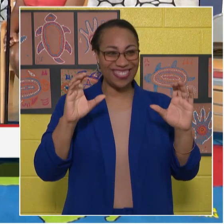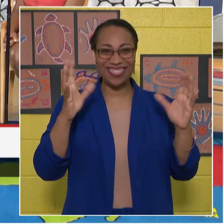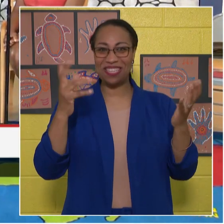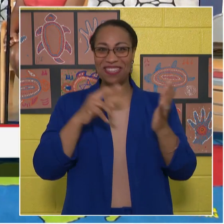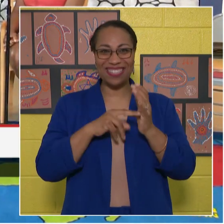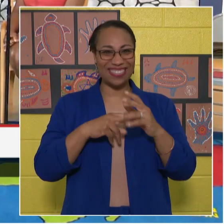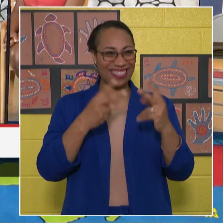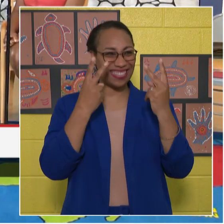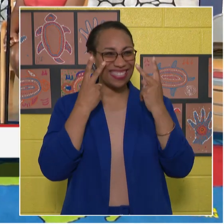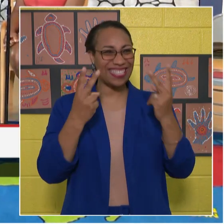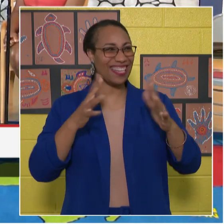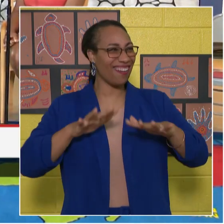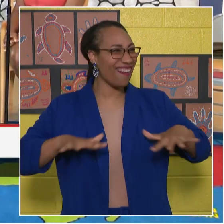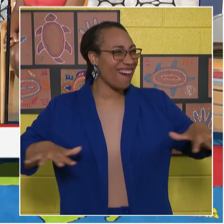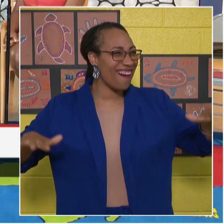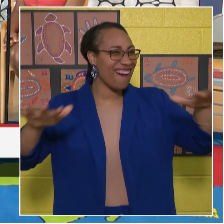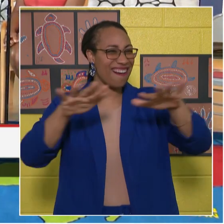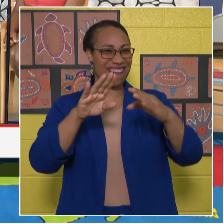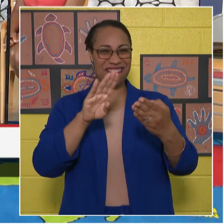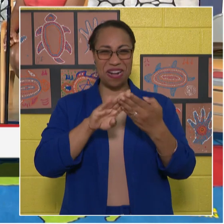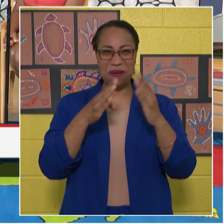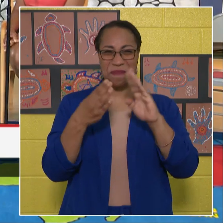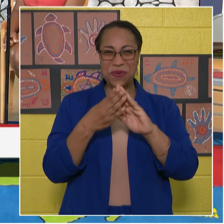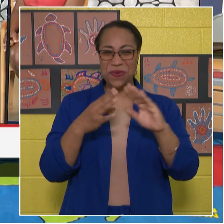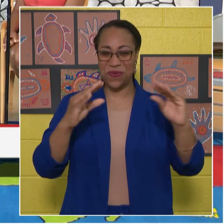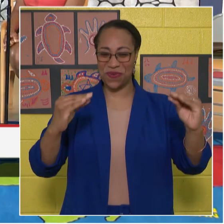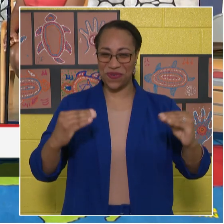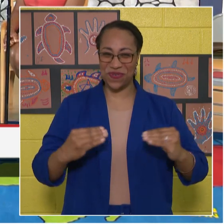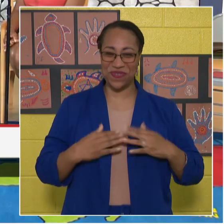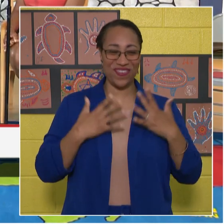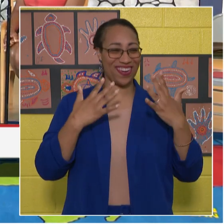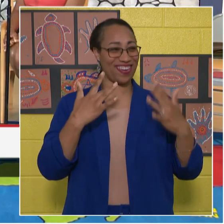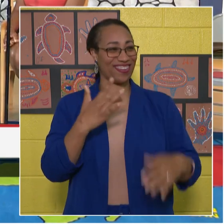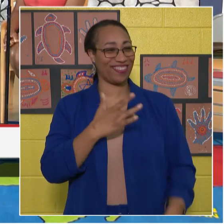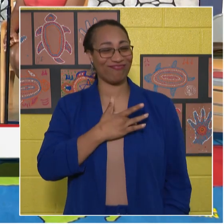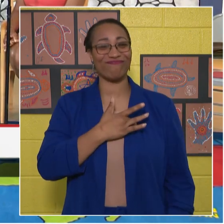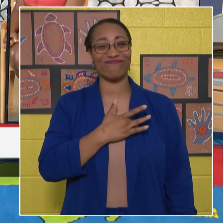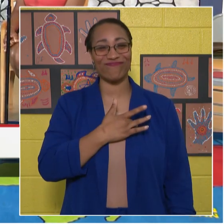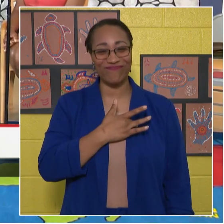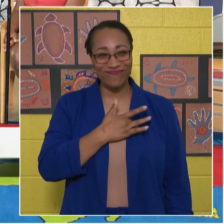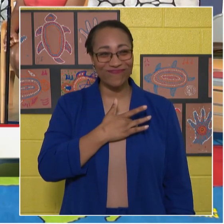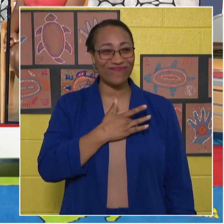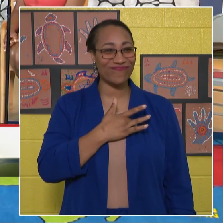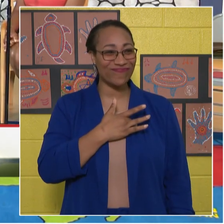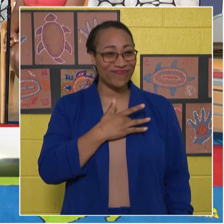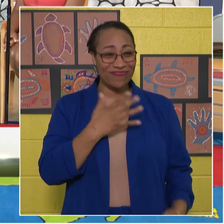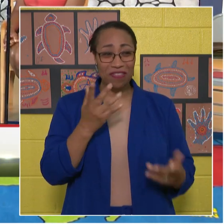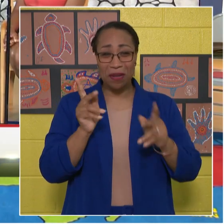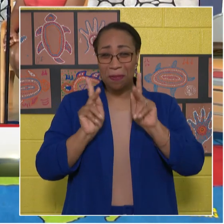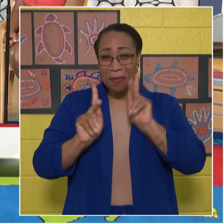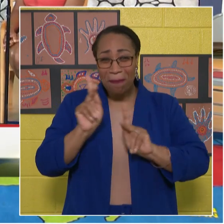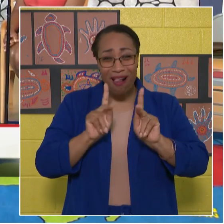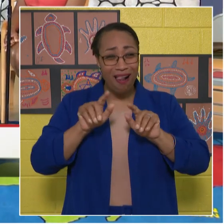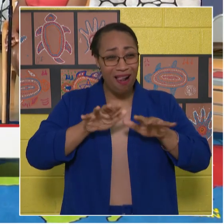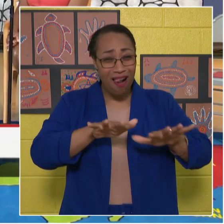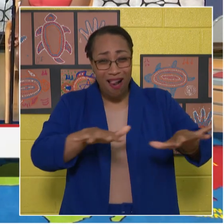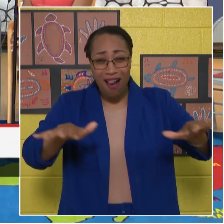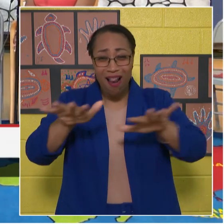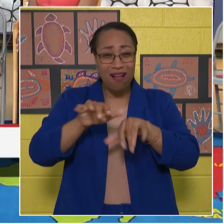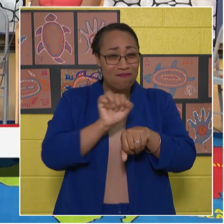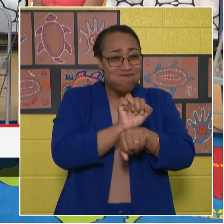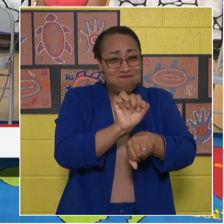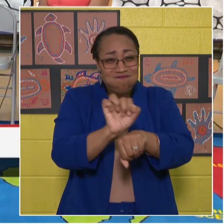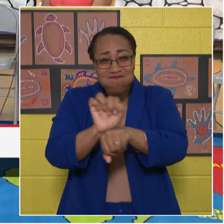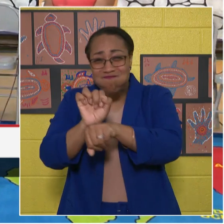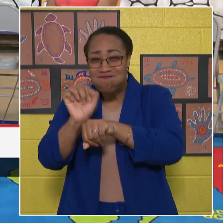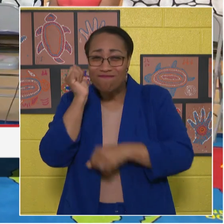people who live in this city work together day by day to improve the quality of living and be a model for the USA. This is Washington,